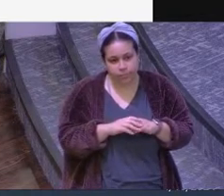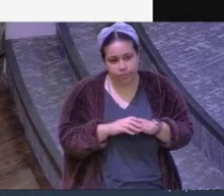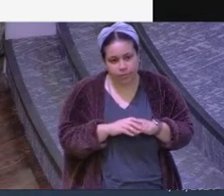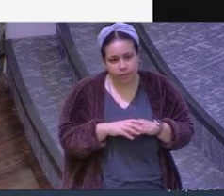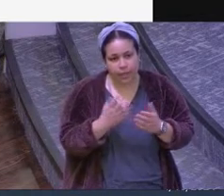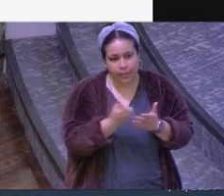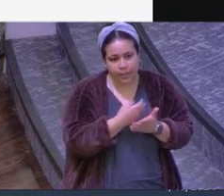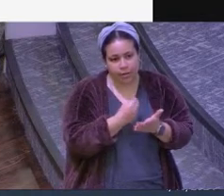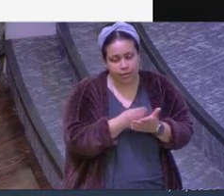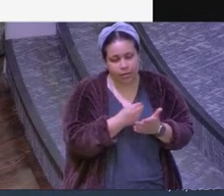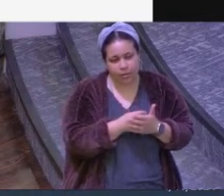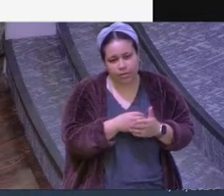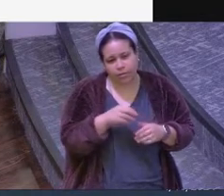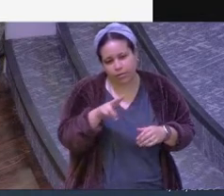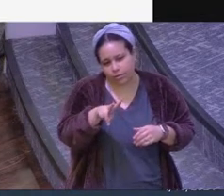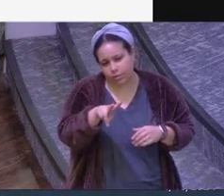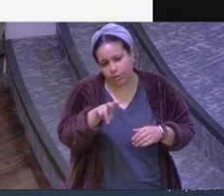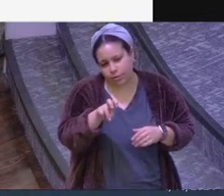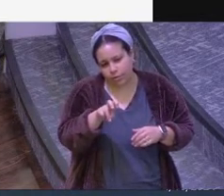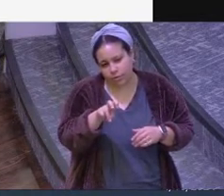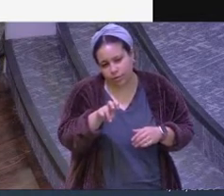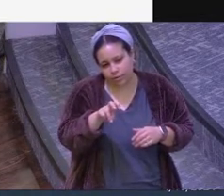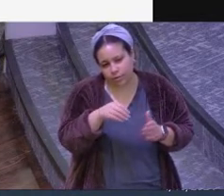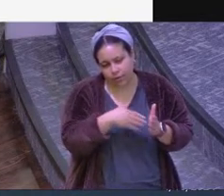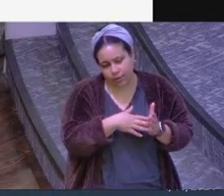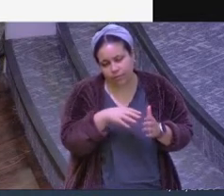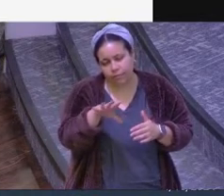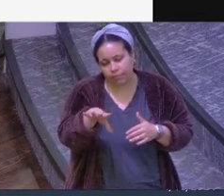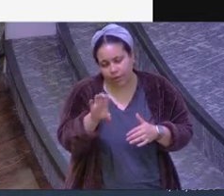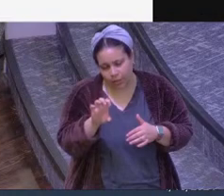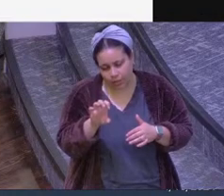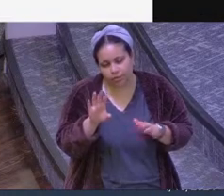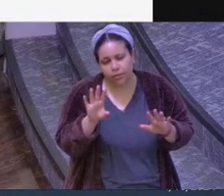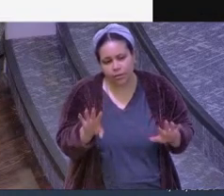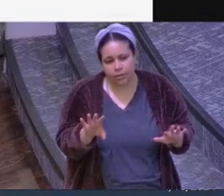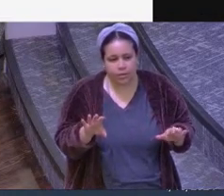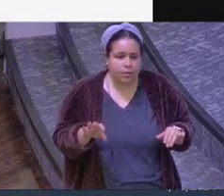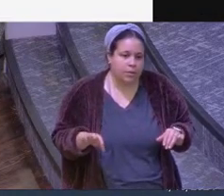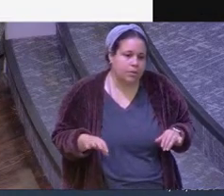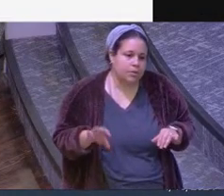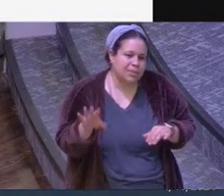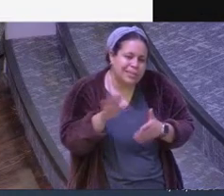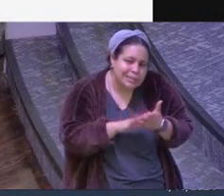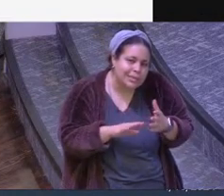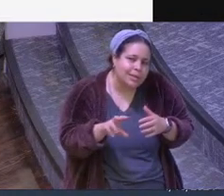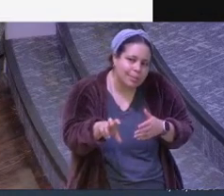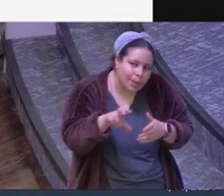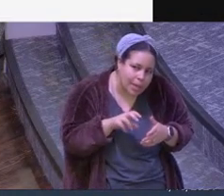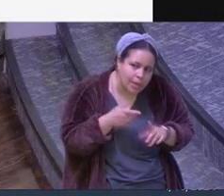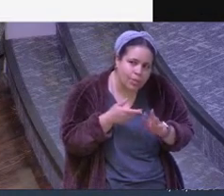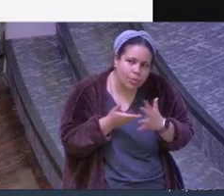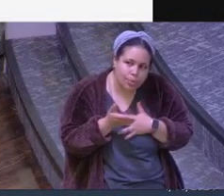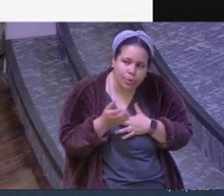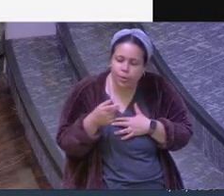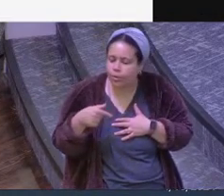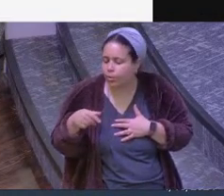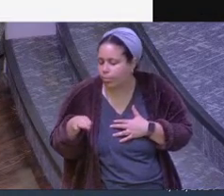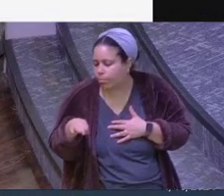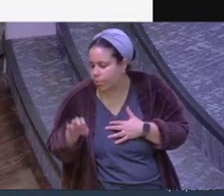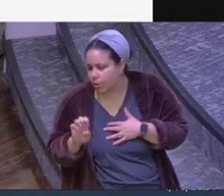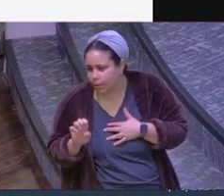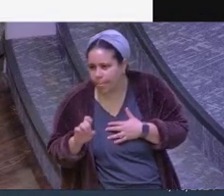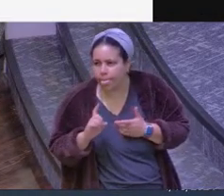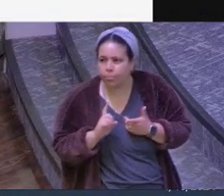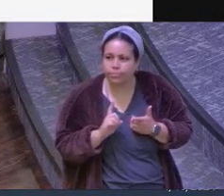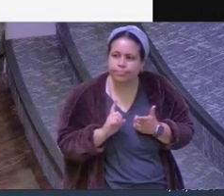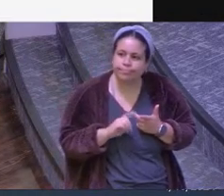the $1,250 is an expenditure increase of about $4.4 million. Again, we're getting some of that back through QBE. Step increase is roughly